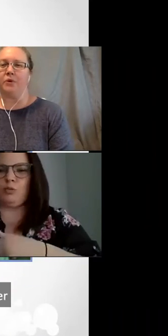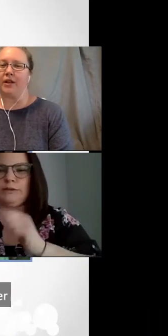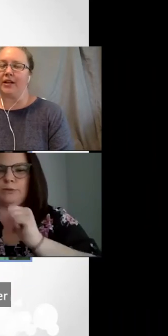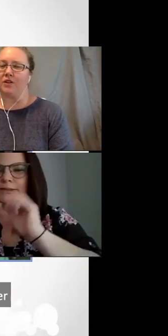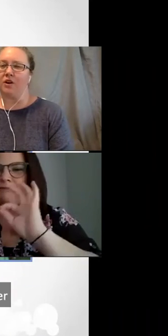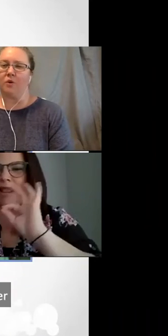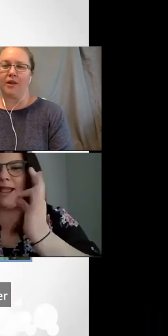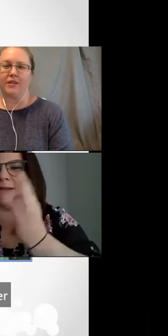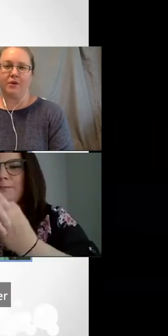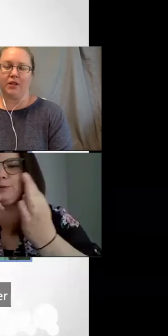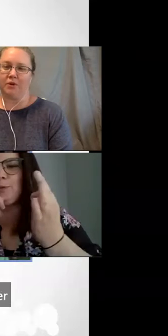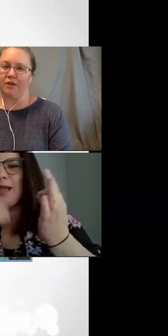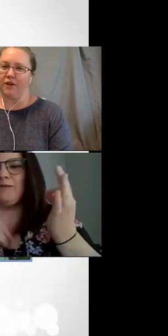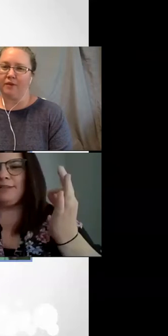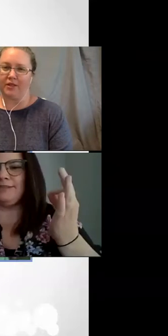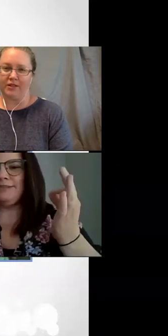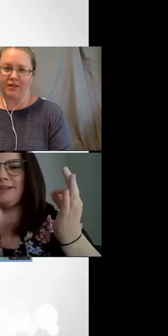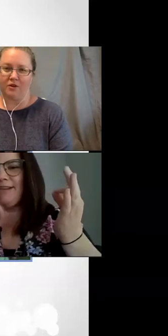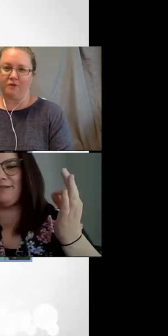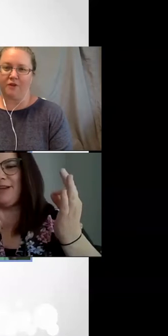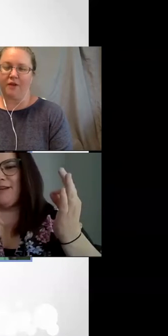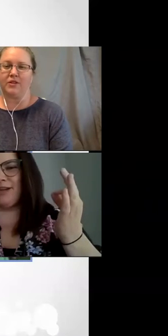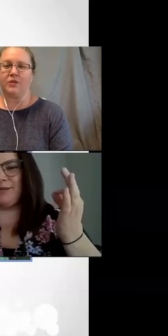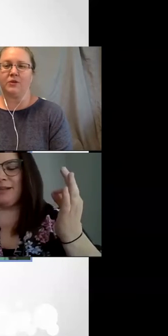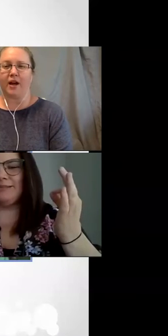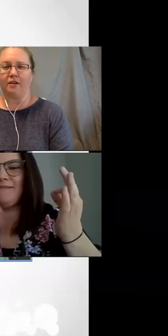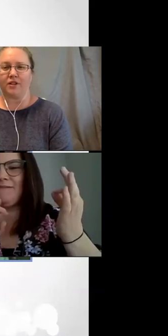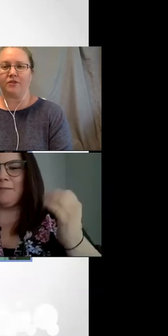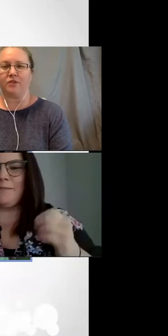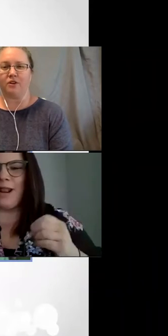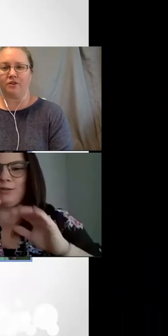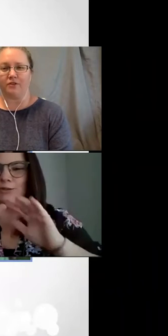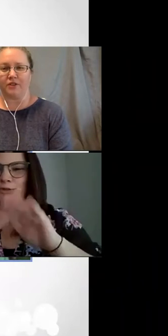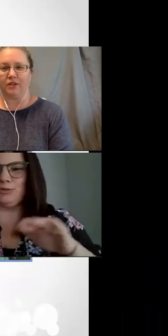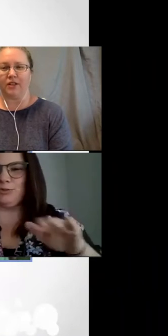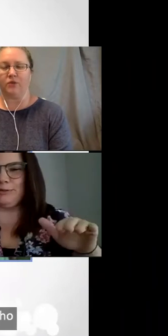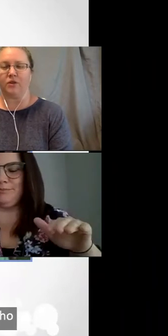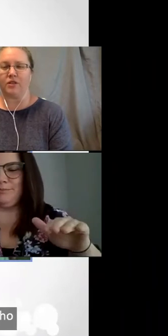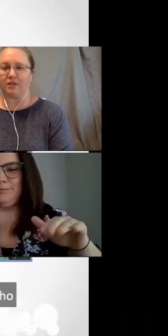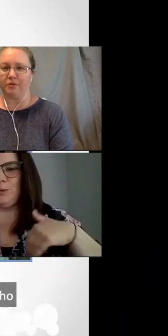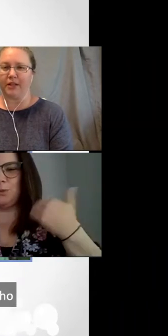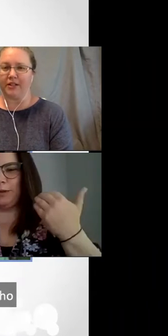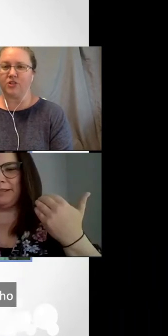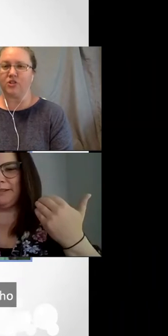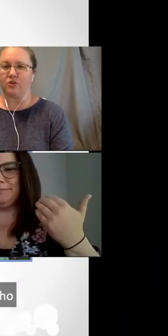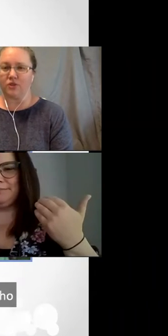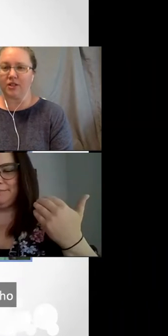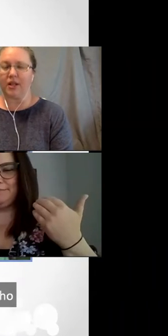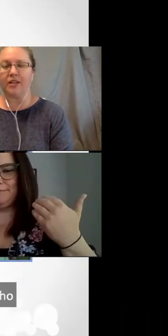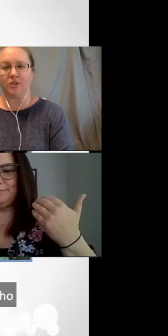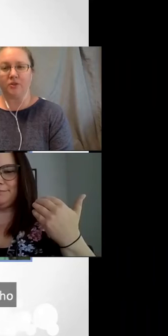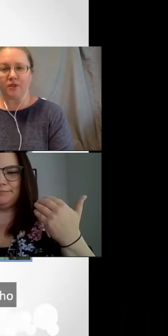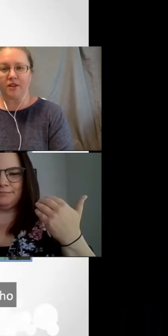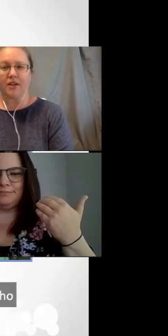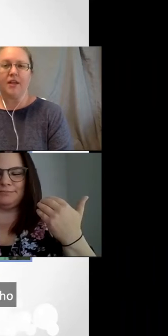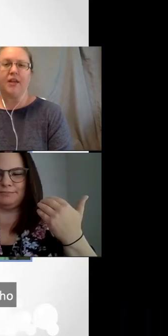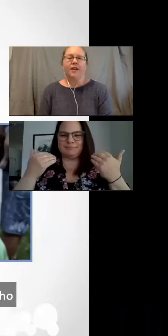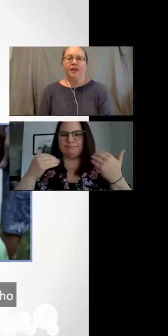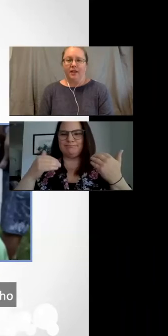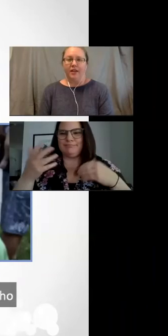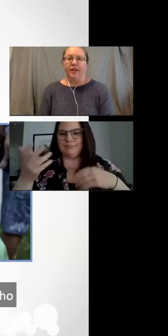My work has always been with families, though, families who have deaf and hard of hearing or deaf blind children and youth.